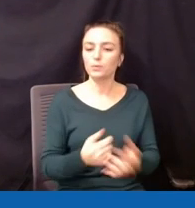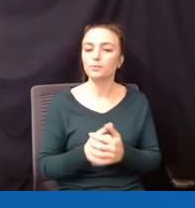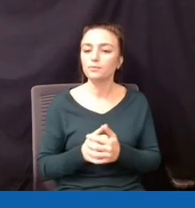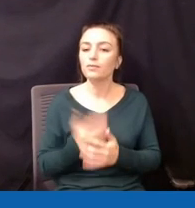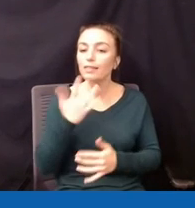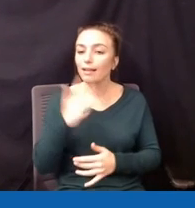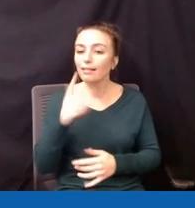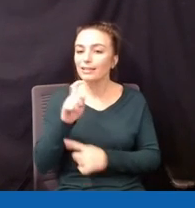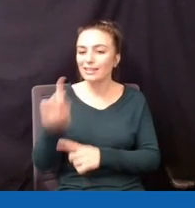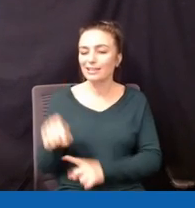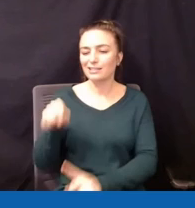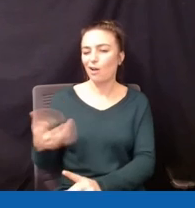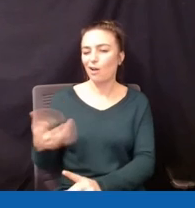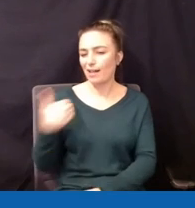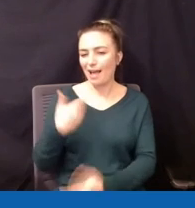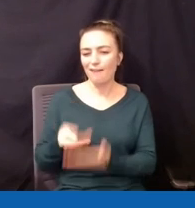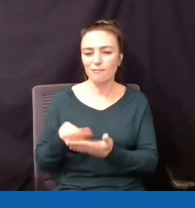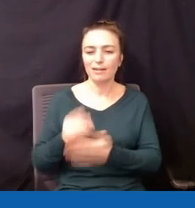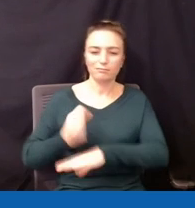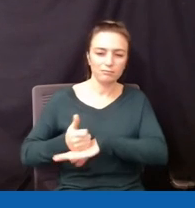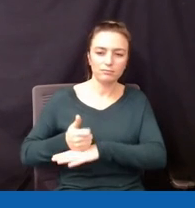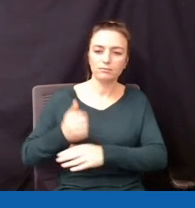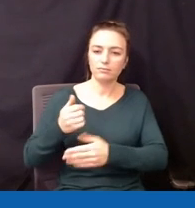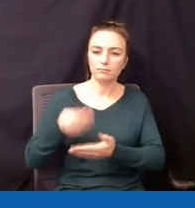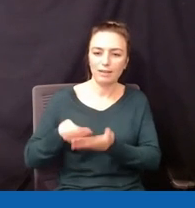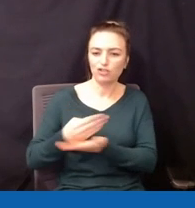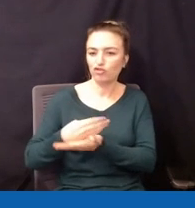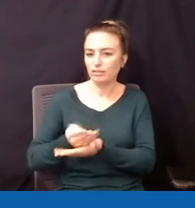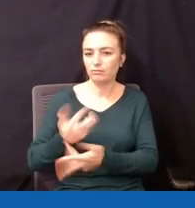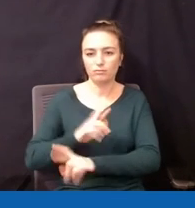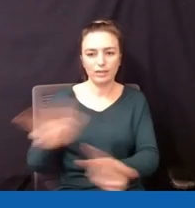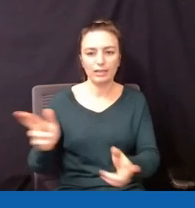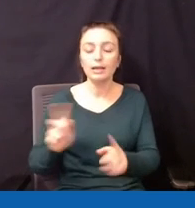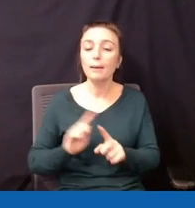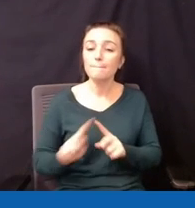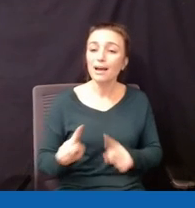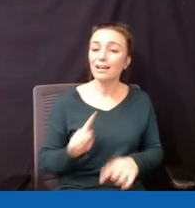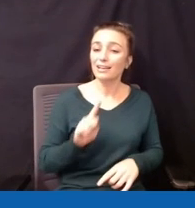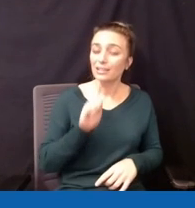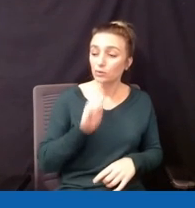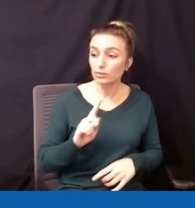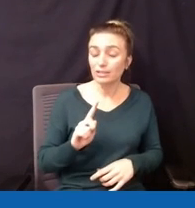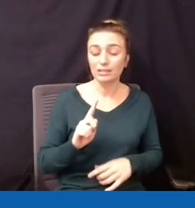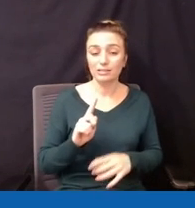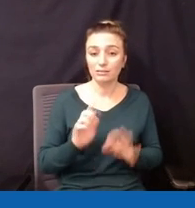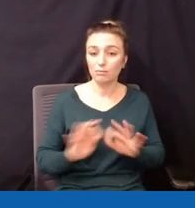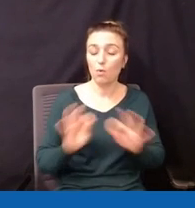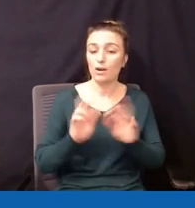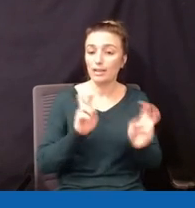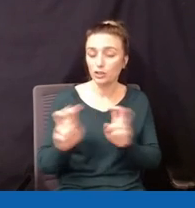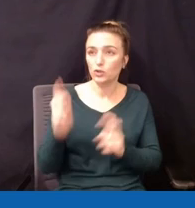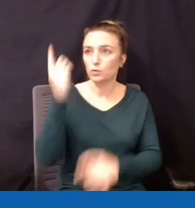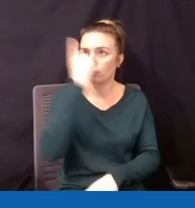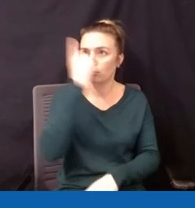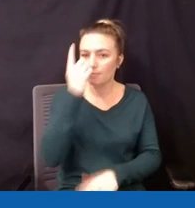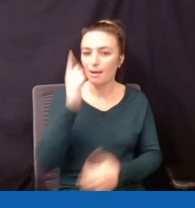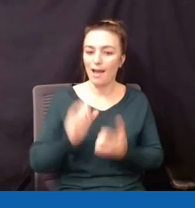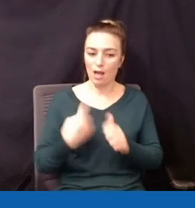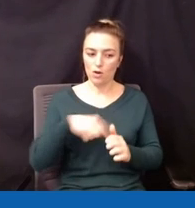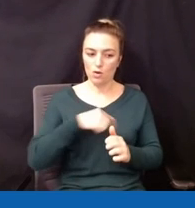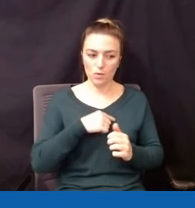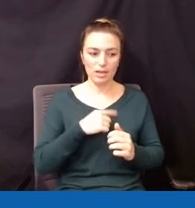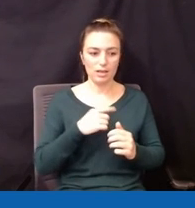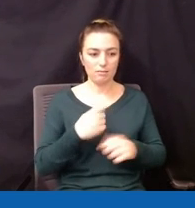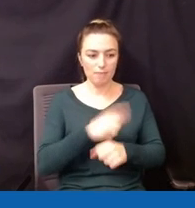financing systems in place, but that is a very important issue. How do you scale up isn't just about training and supervising and supporting people, but also ensuring that